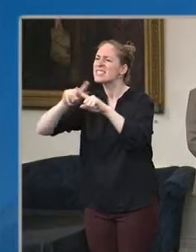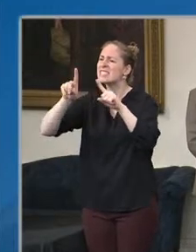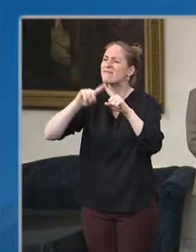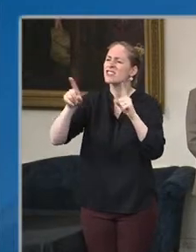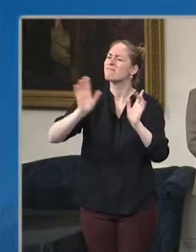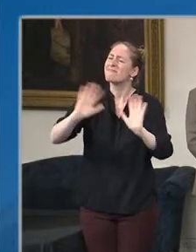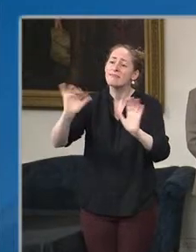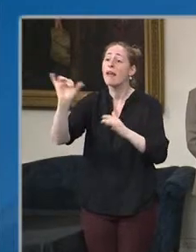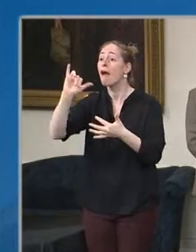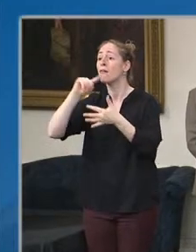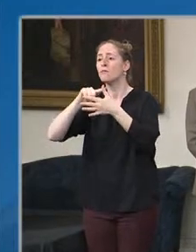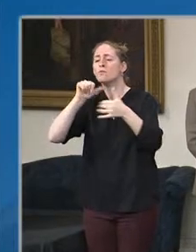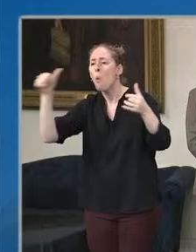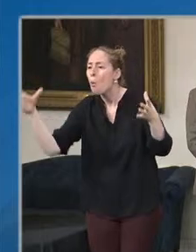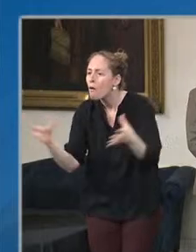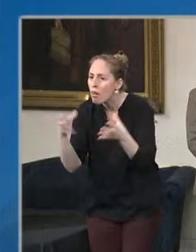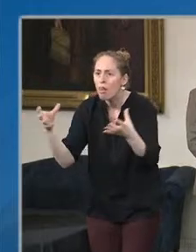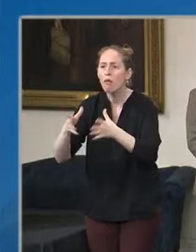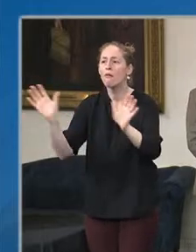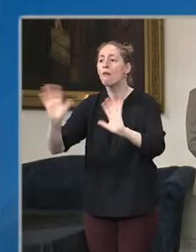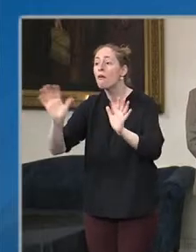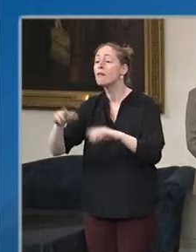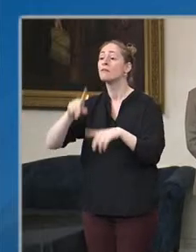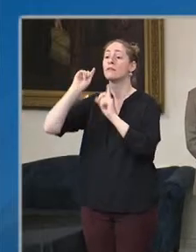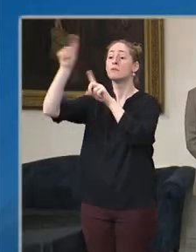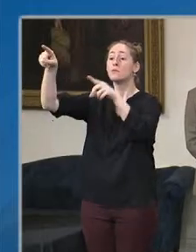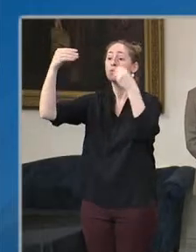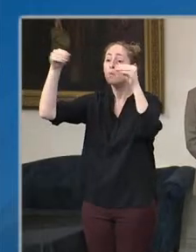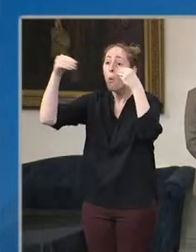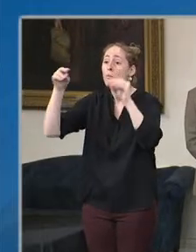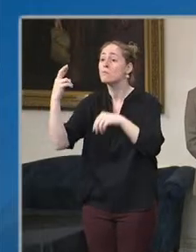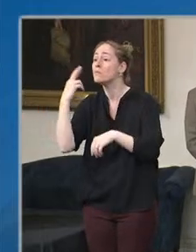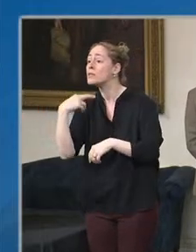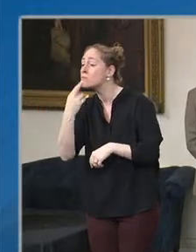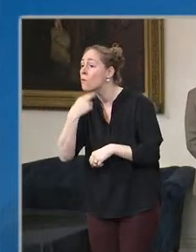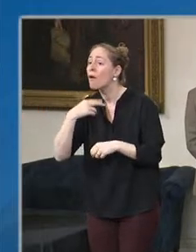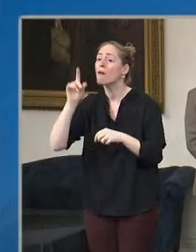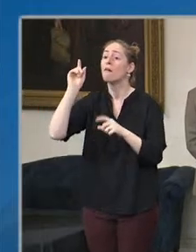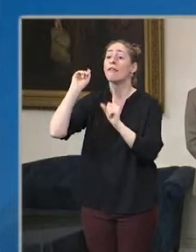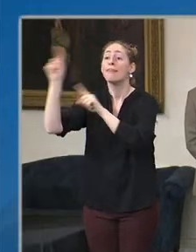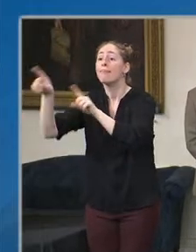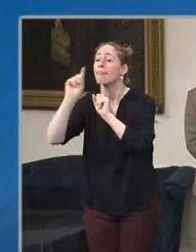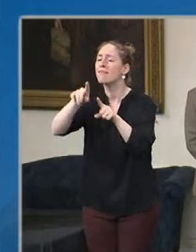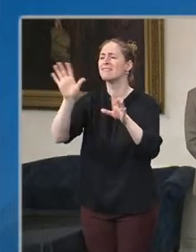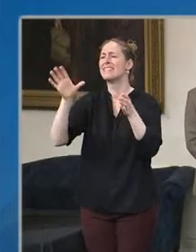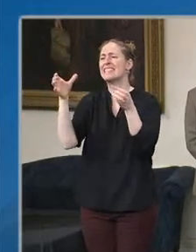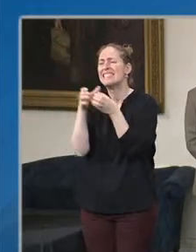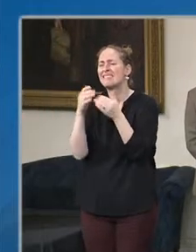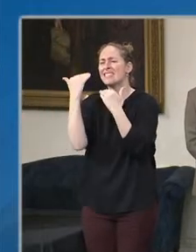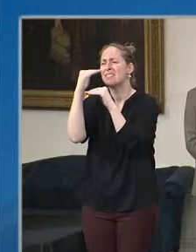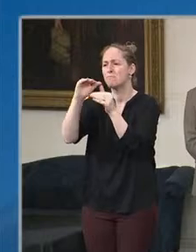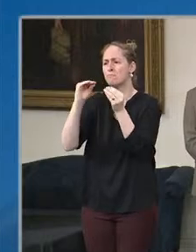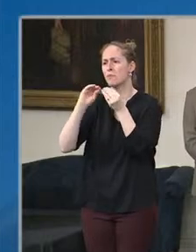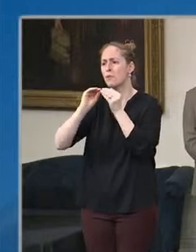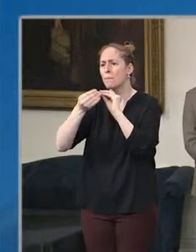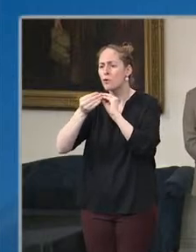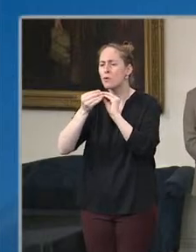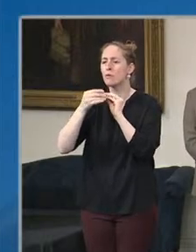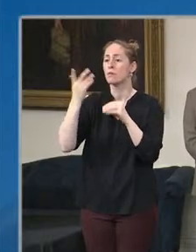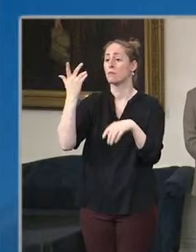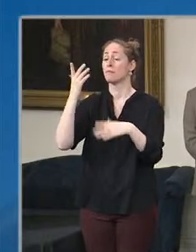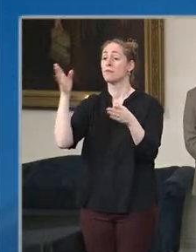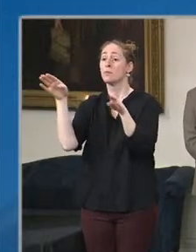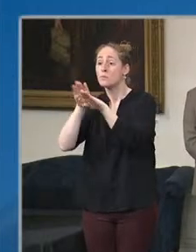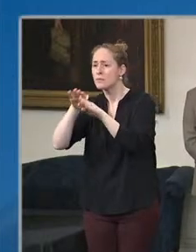retail establishments, bars and restaurants, and requiring them to close at 10 o'clock p.m. We expanded